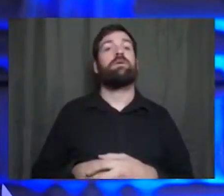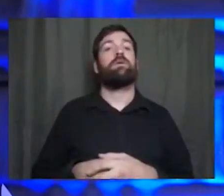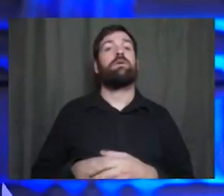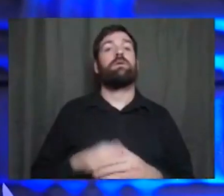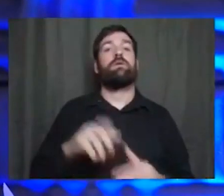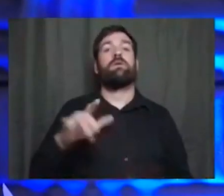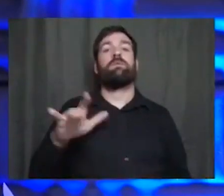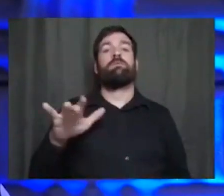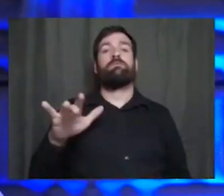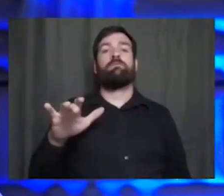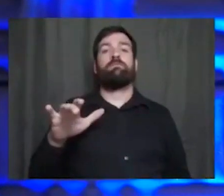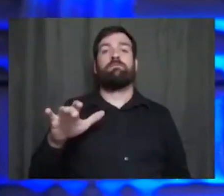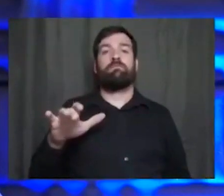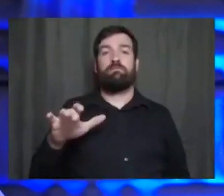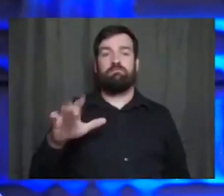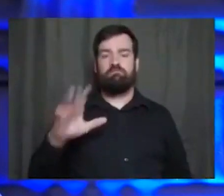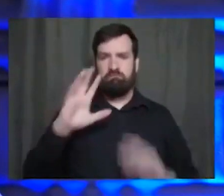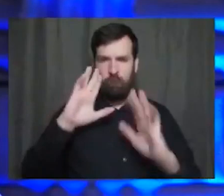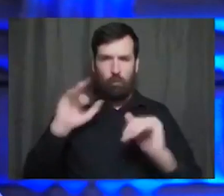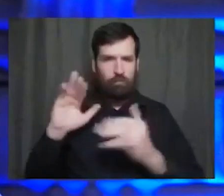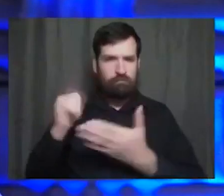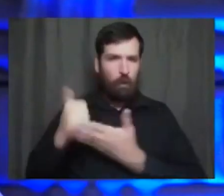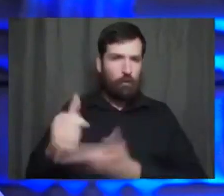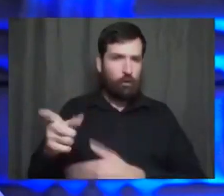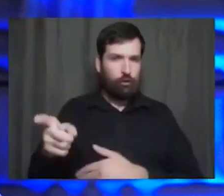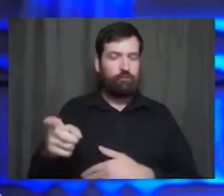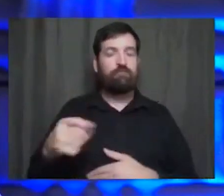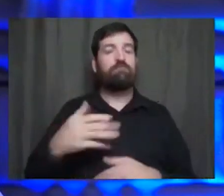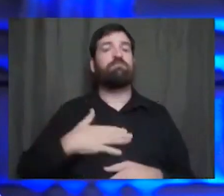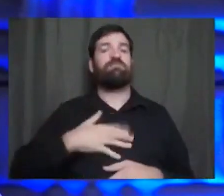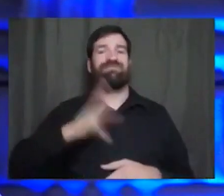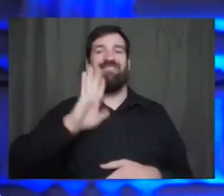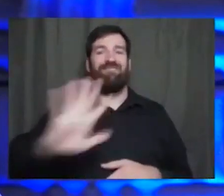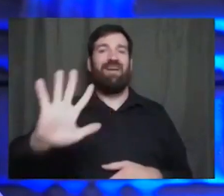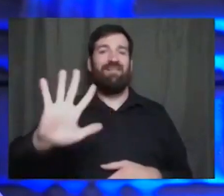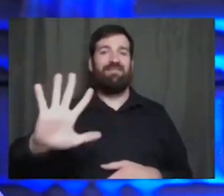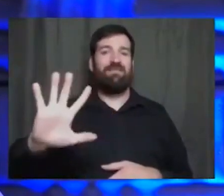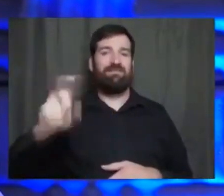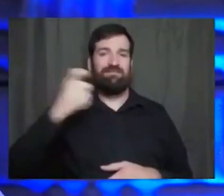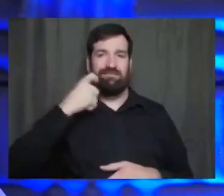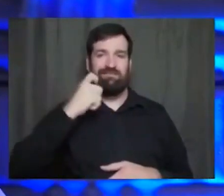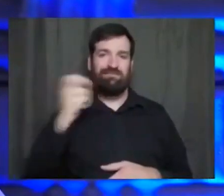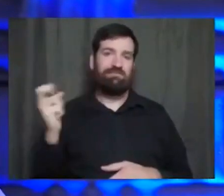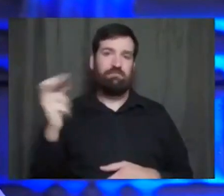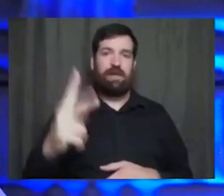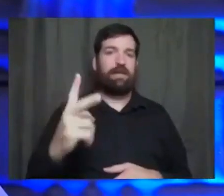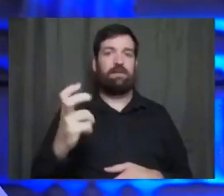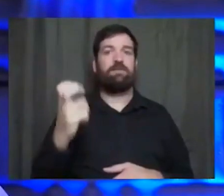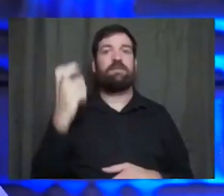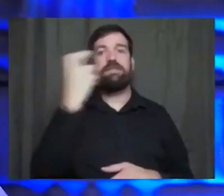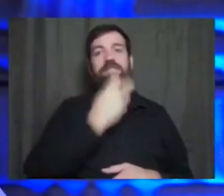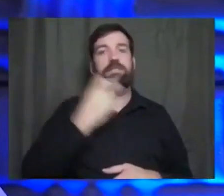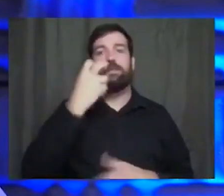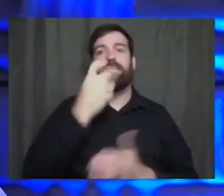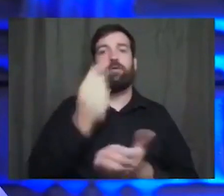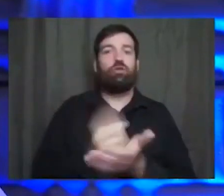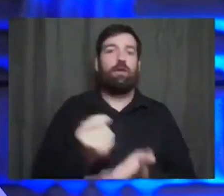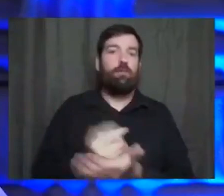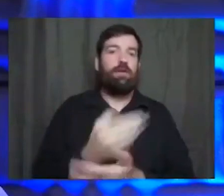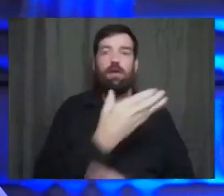and I just hope you can help her. My 5-year-olds just started back in-person speech therapy and occupational therapy.